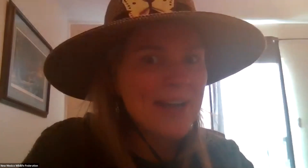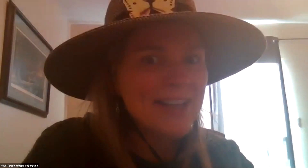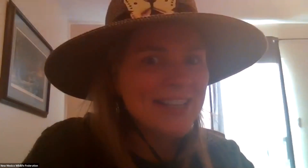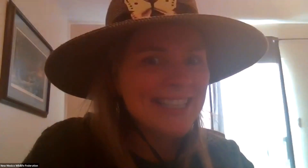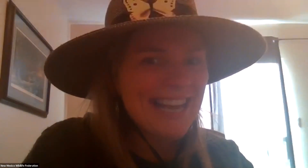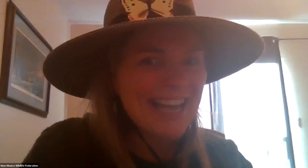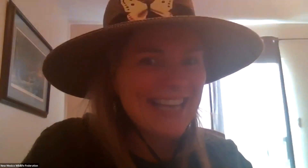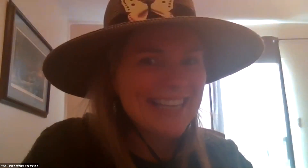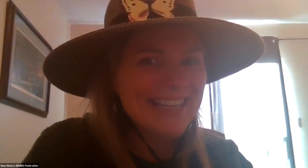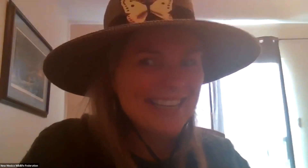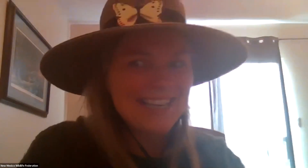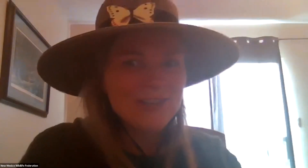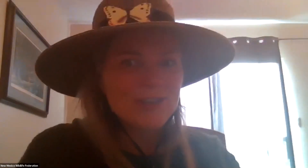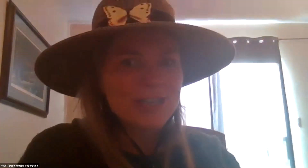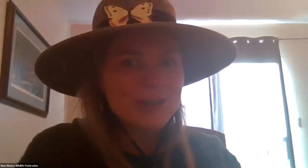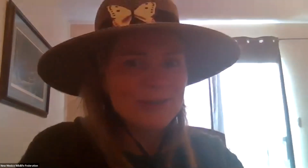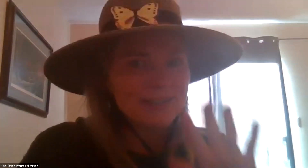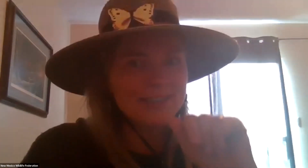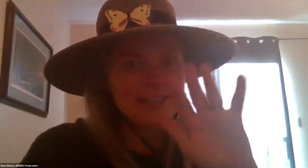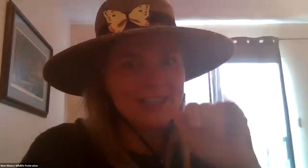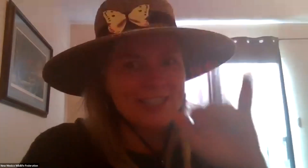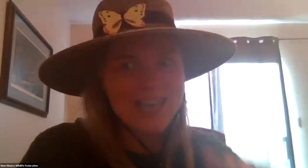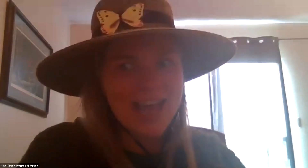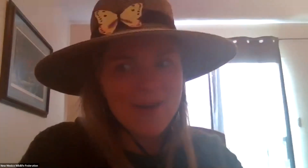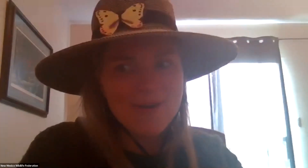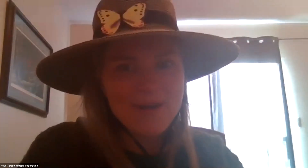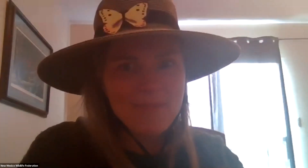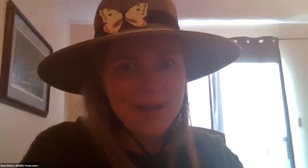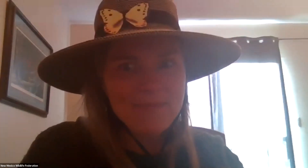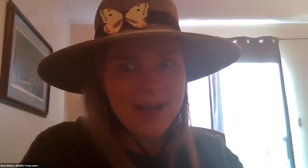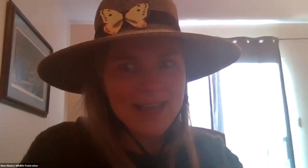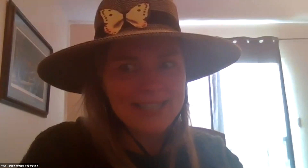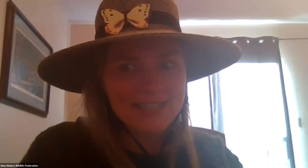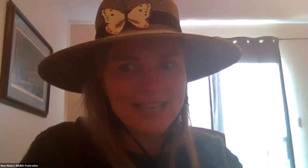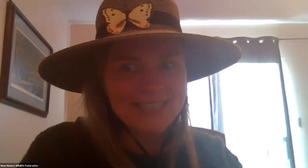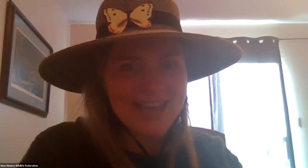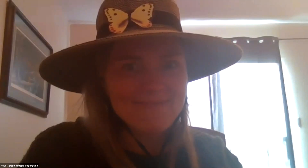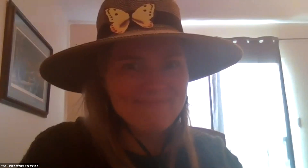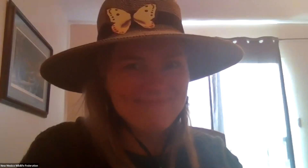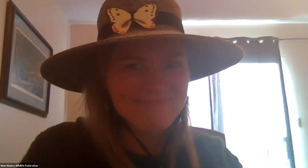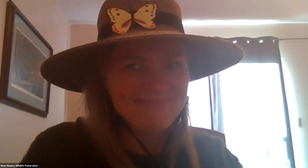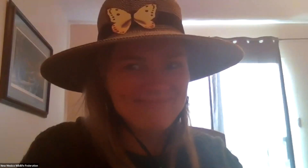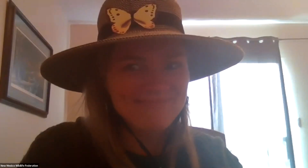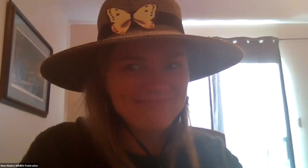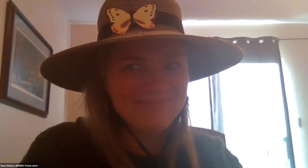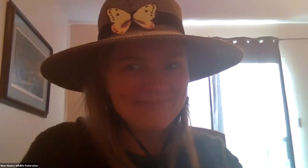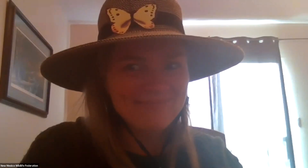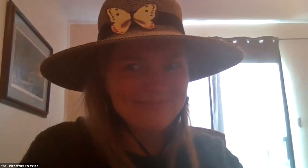be well today, Nature Niños. Ciao, bye-bye, until next time.